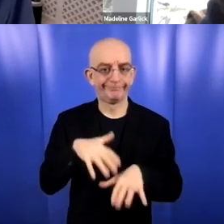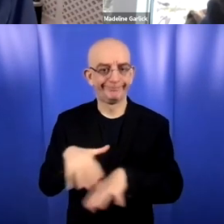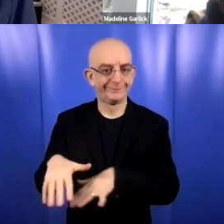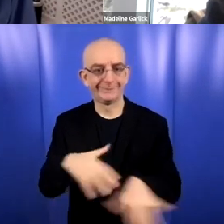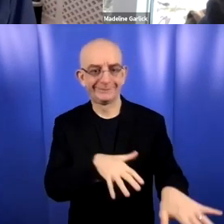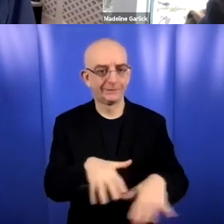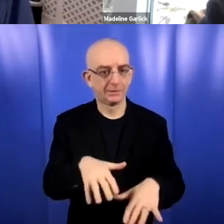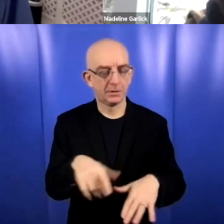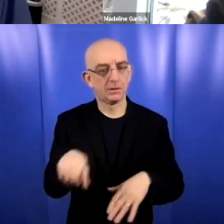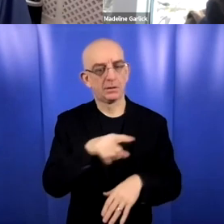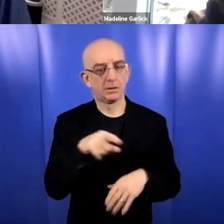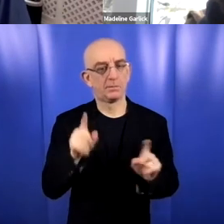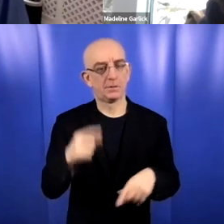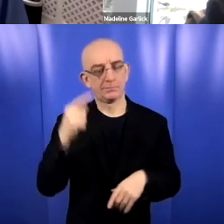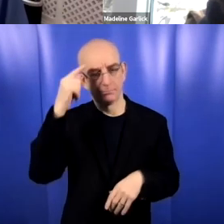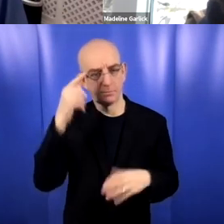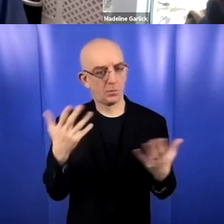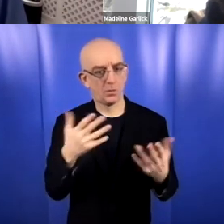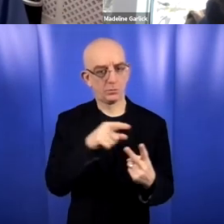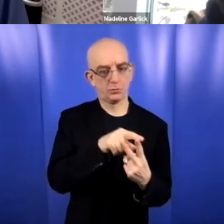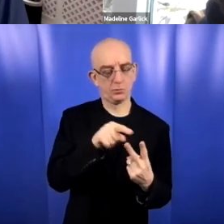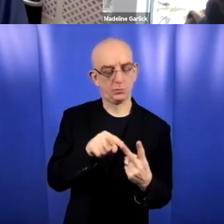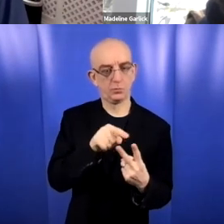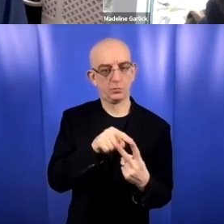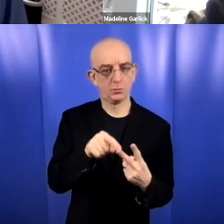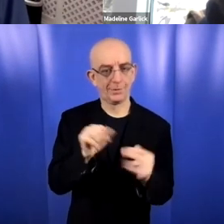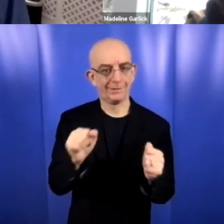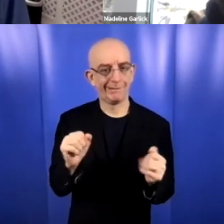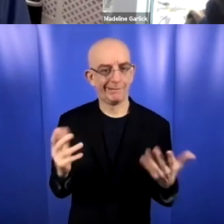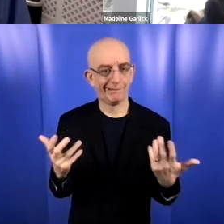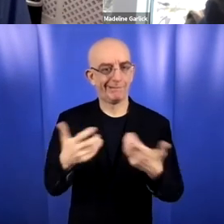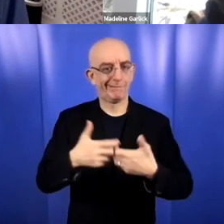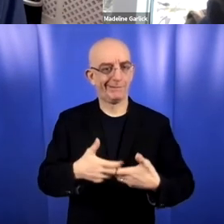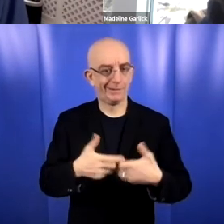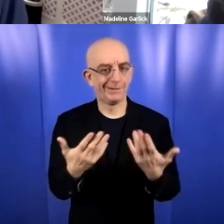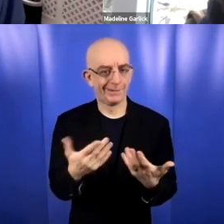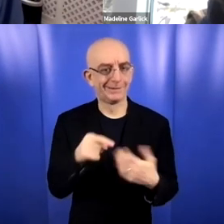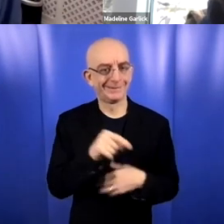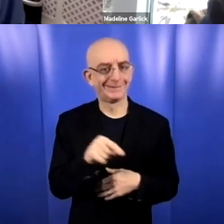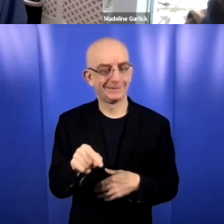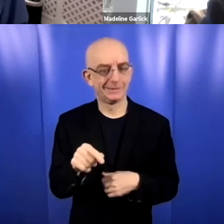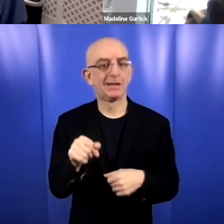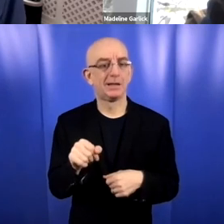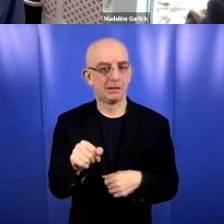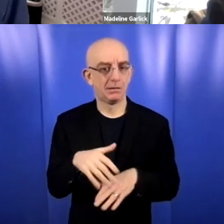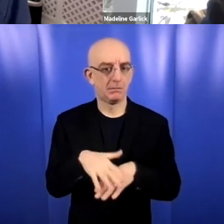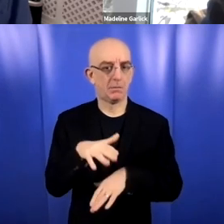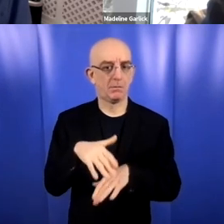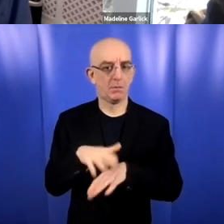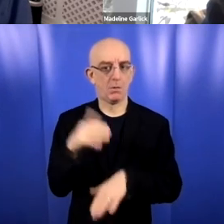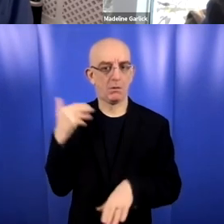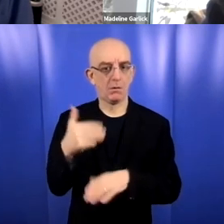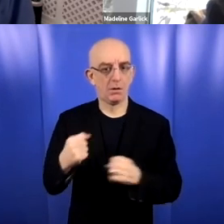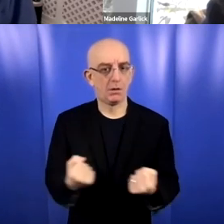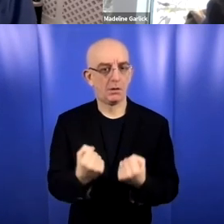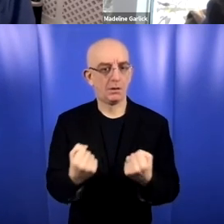to ensure is that we engage in prevention, okay, so that we take